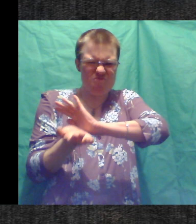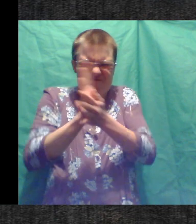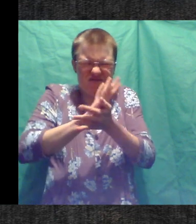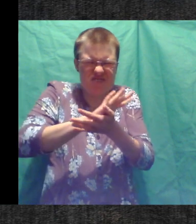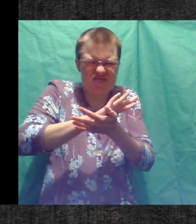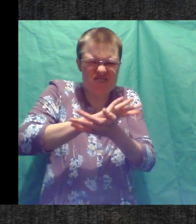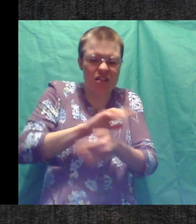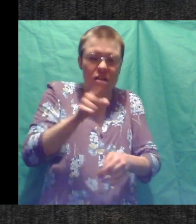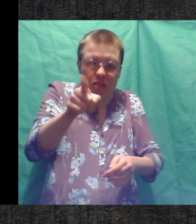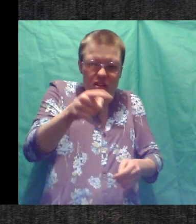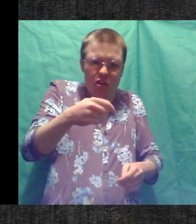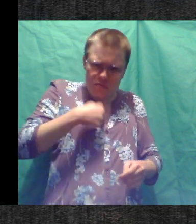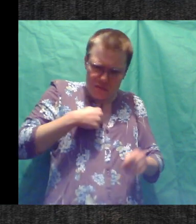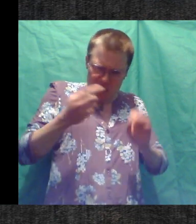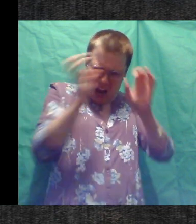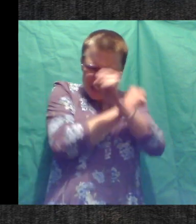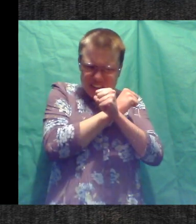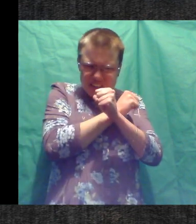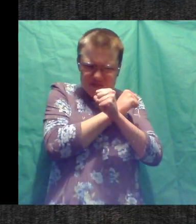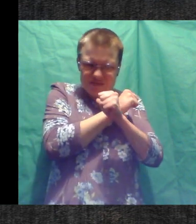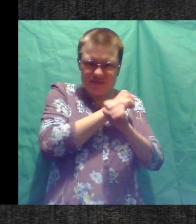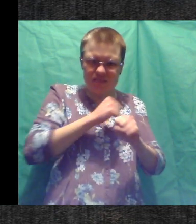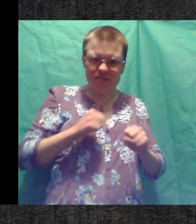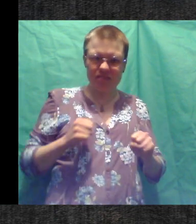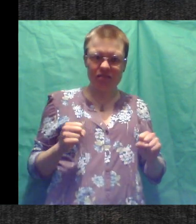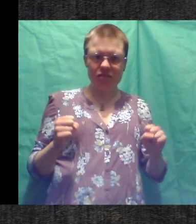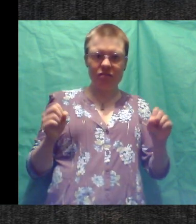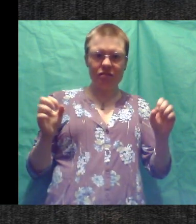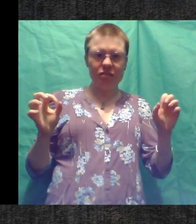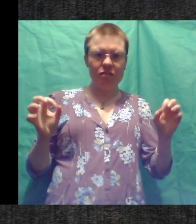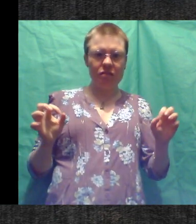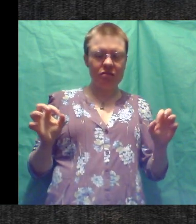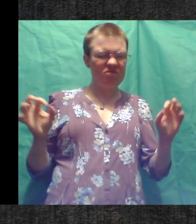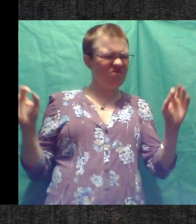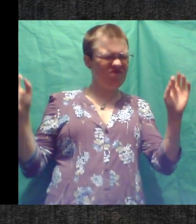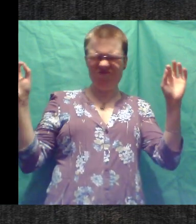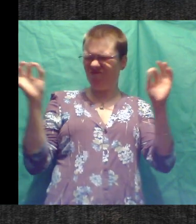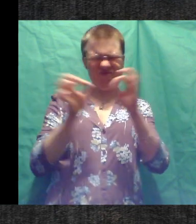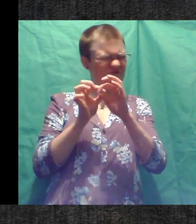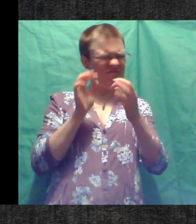some kind of twisted obsession. Do you still hate me?